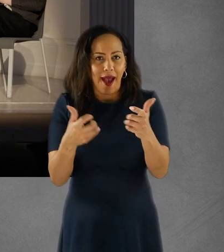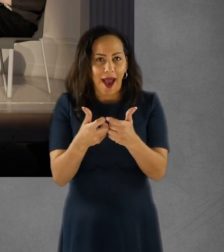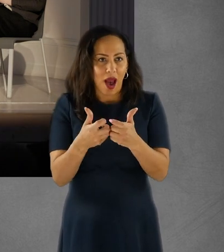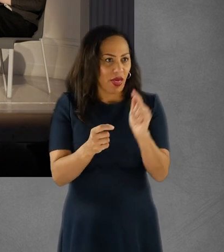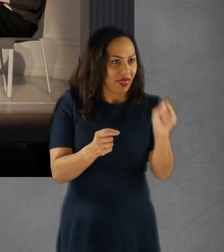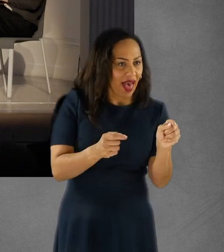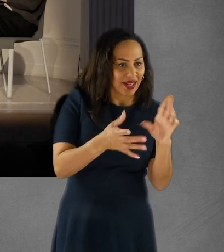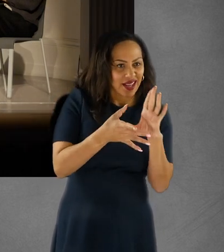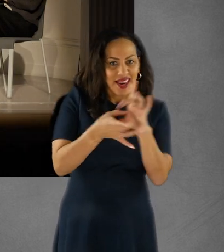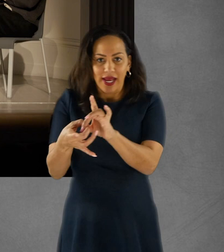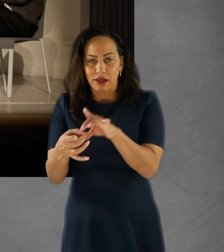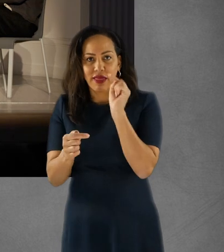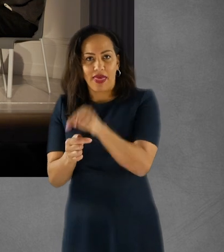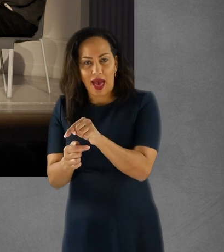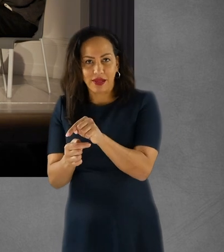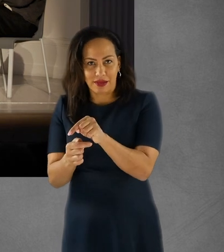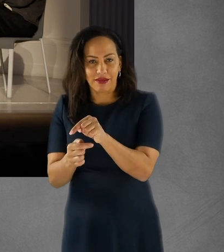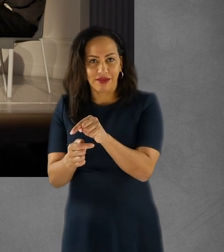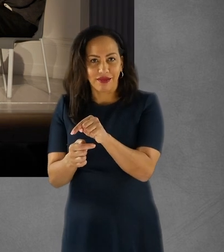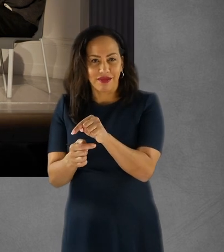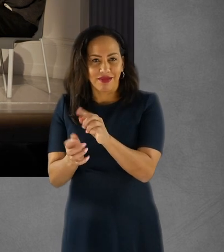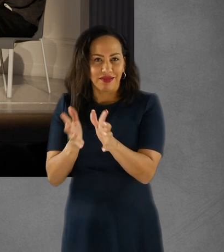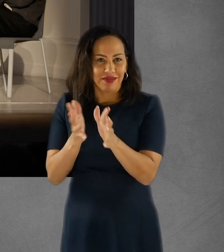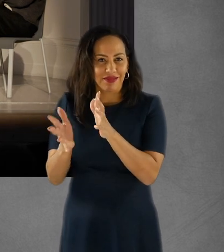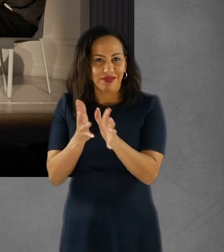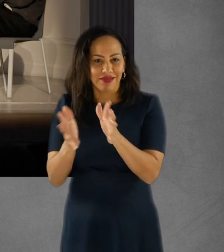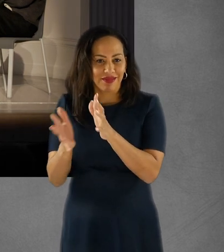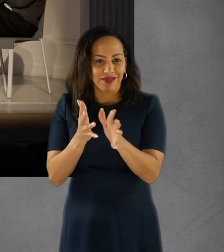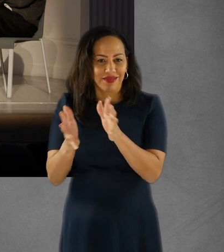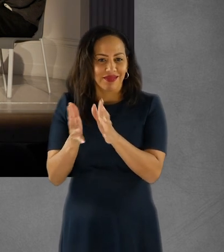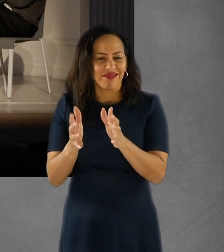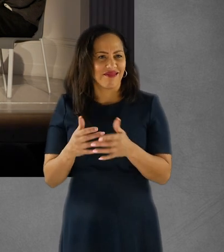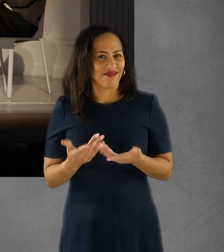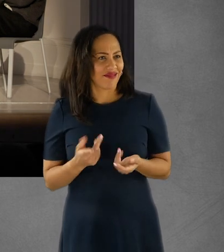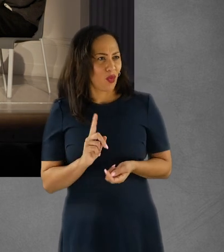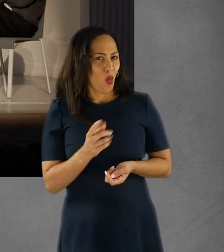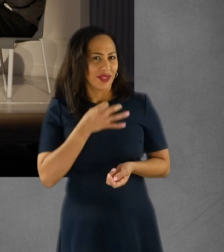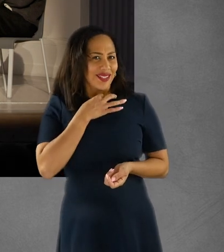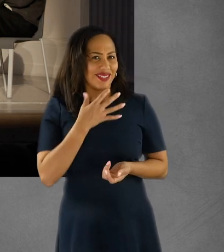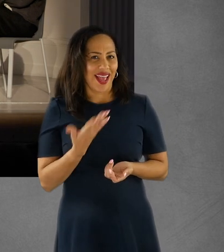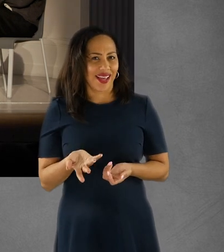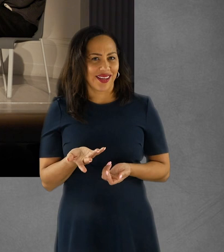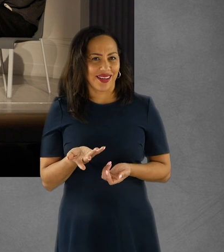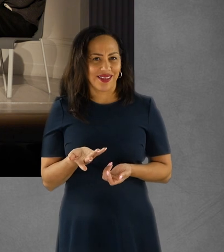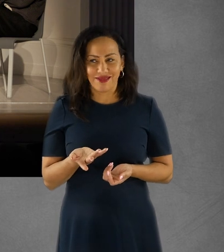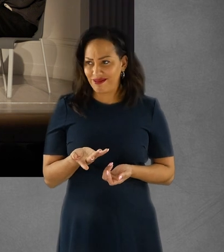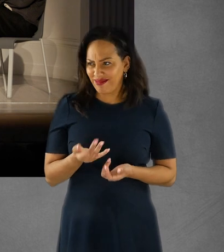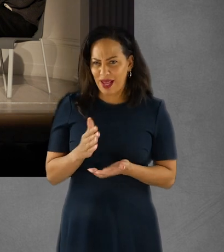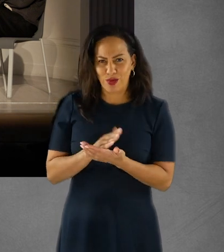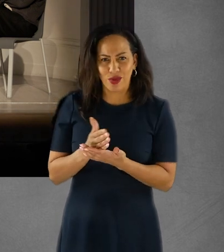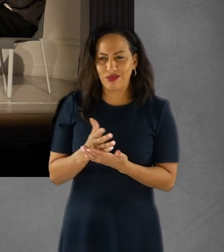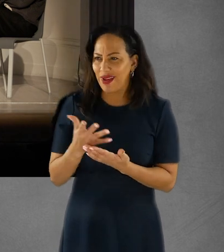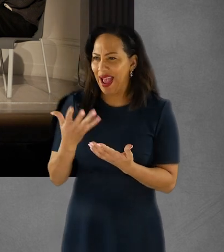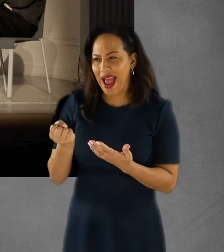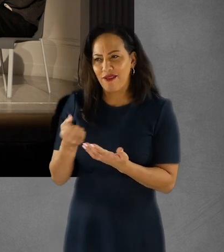Yeah, but also your work is something at stake? World. I'm not sure something is at stake. It's always at stake. I think for me, on